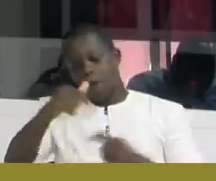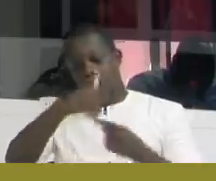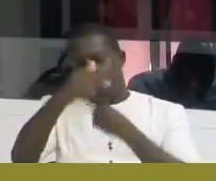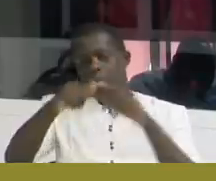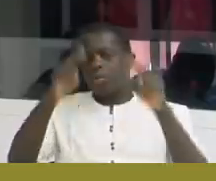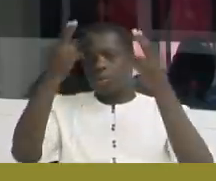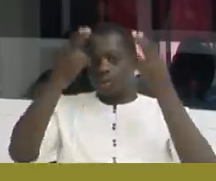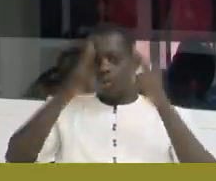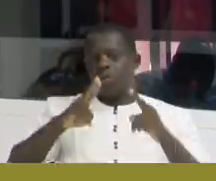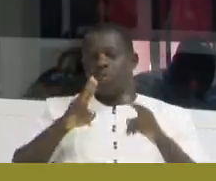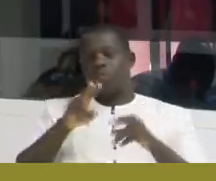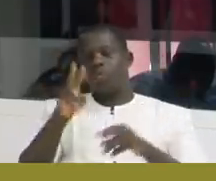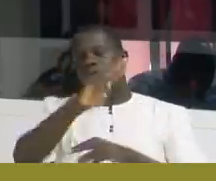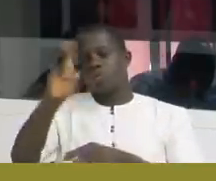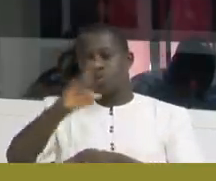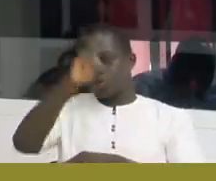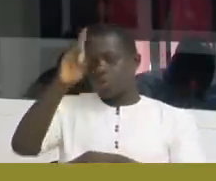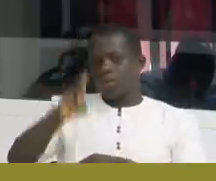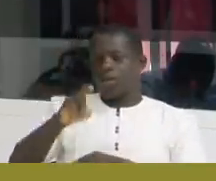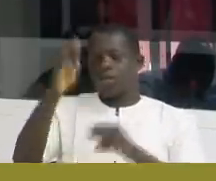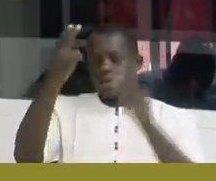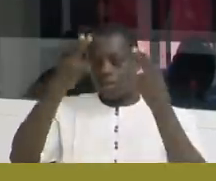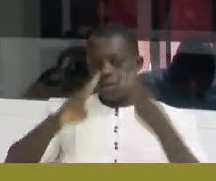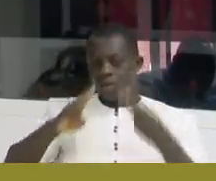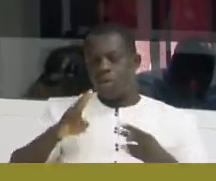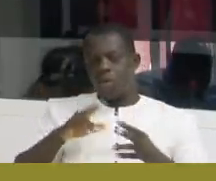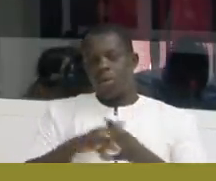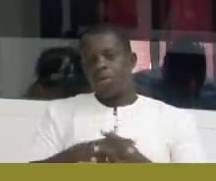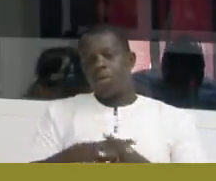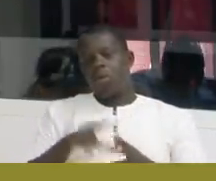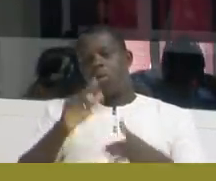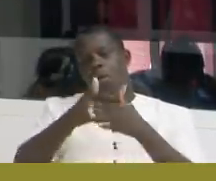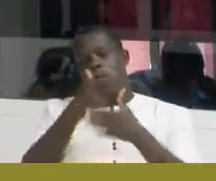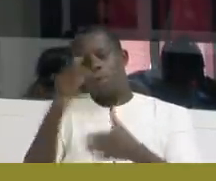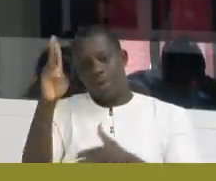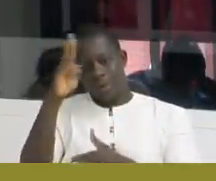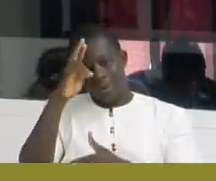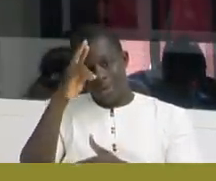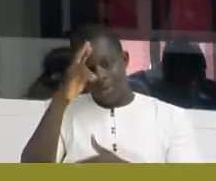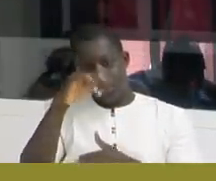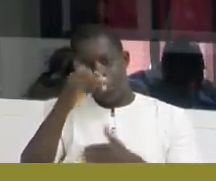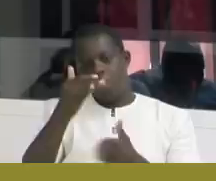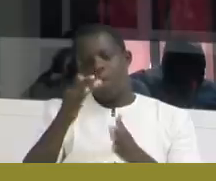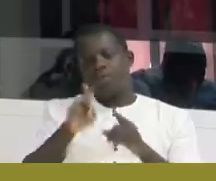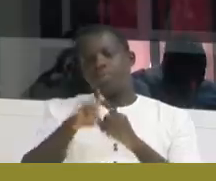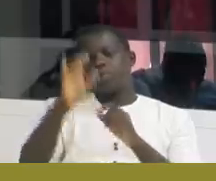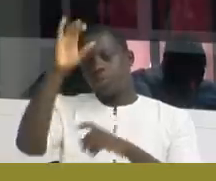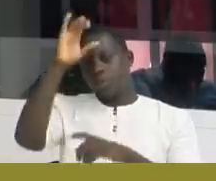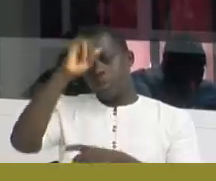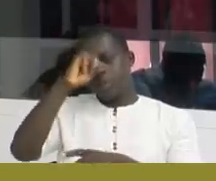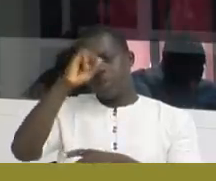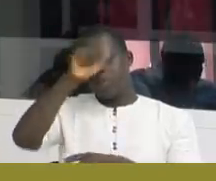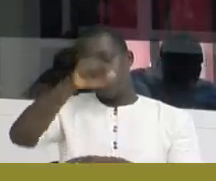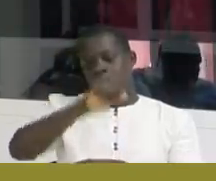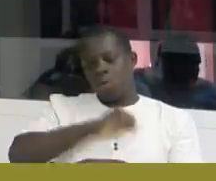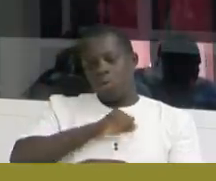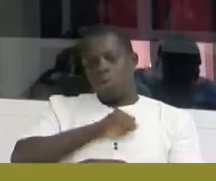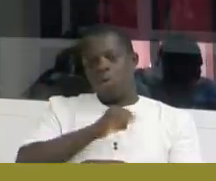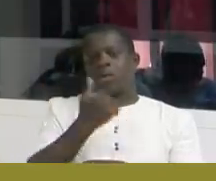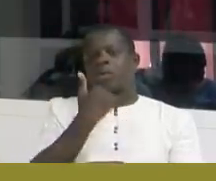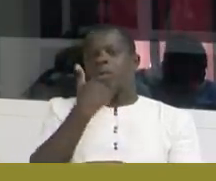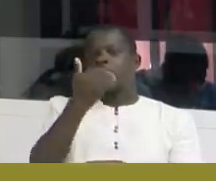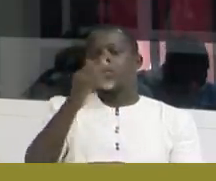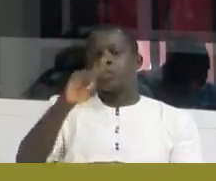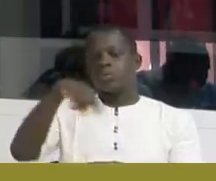yes. me out. I'm not questioning mm-hmm. the lawfulness or the reasonableness of your demand